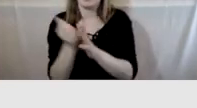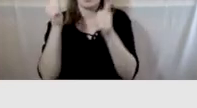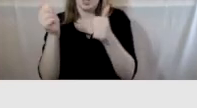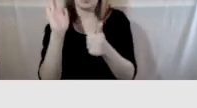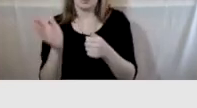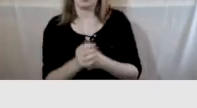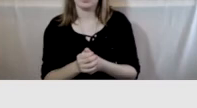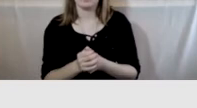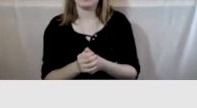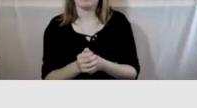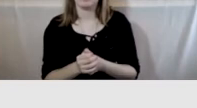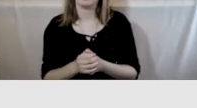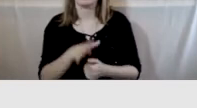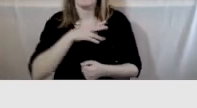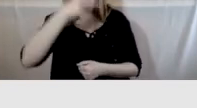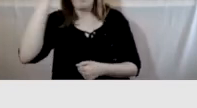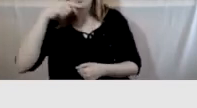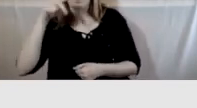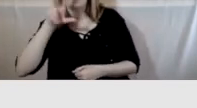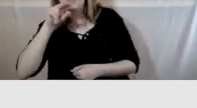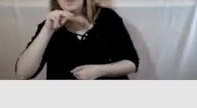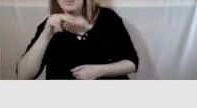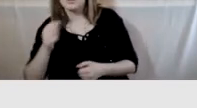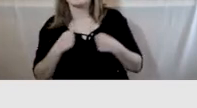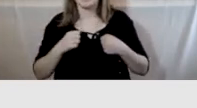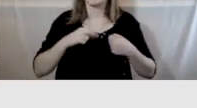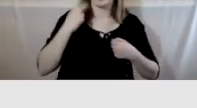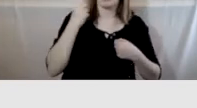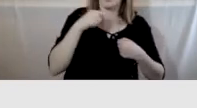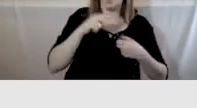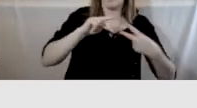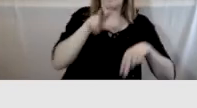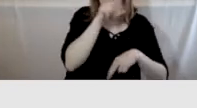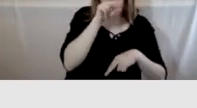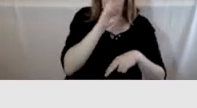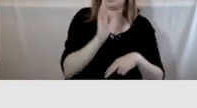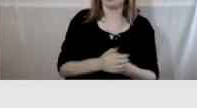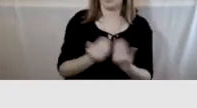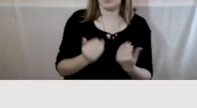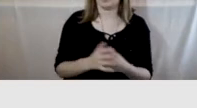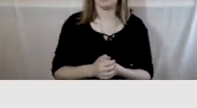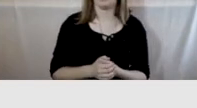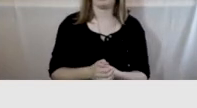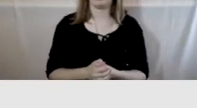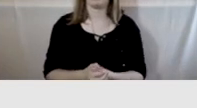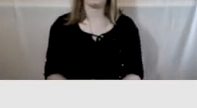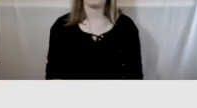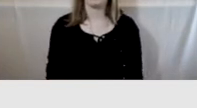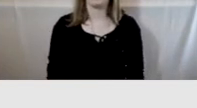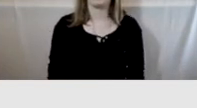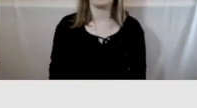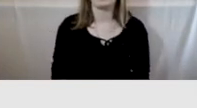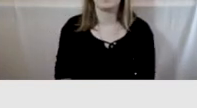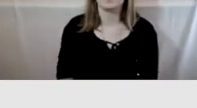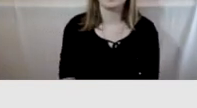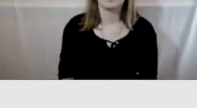So I will try to translate as precise as I can. So maybe we will complement the